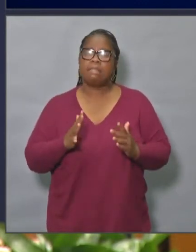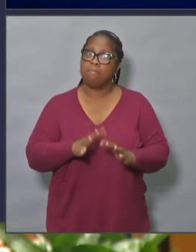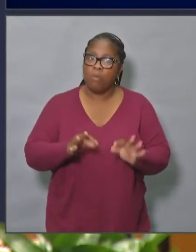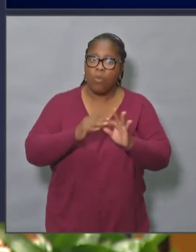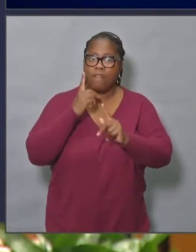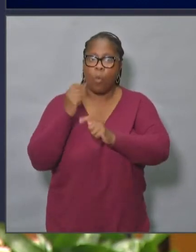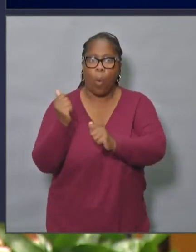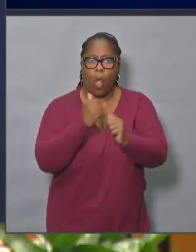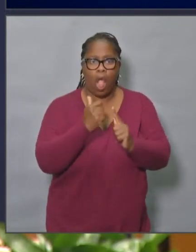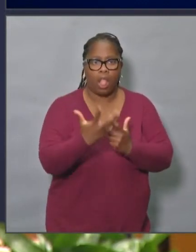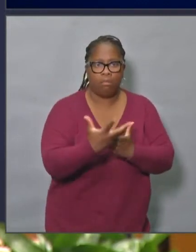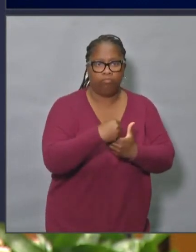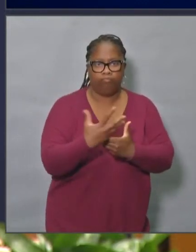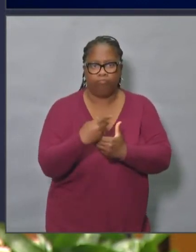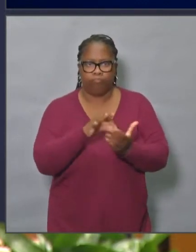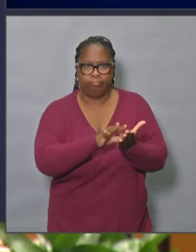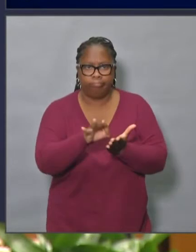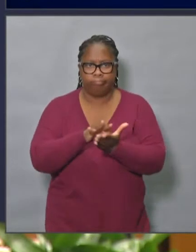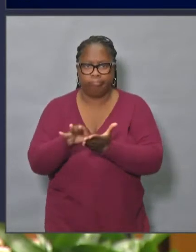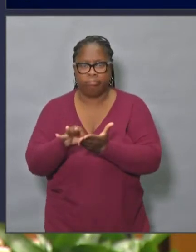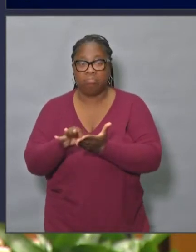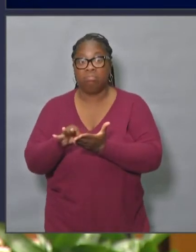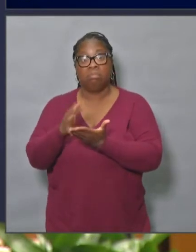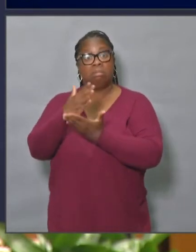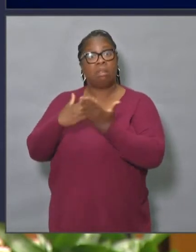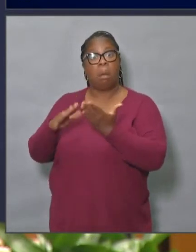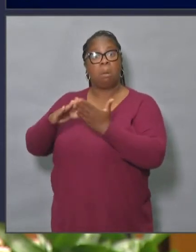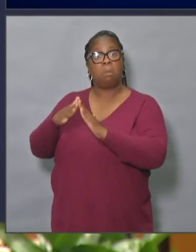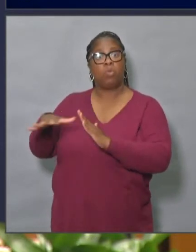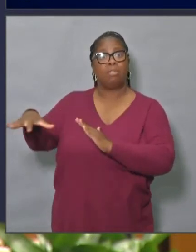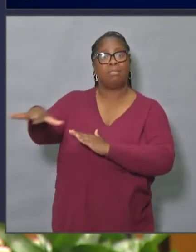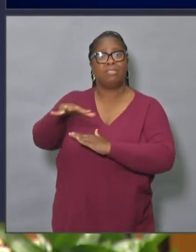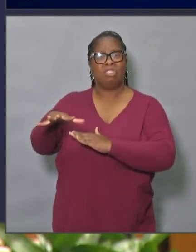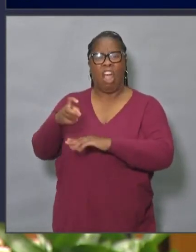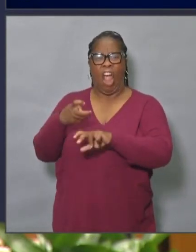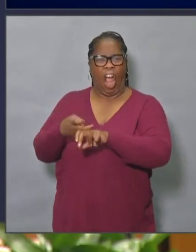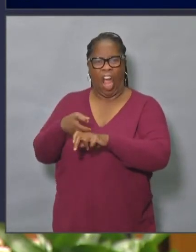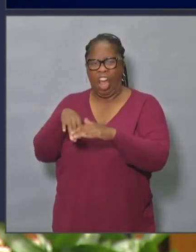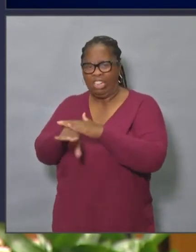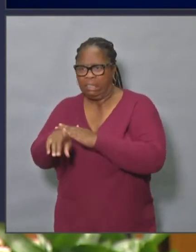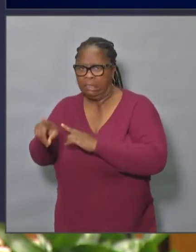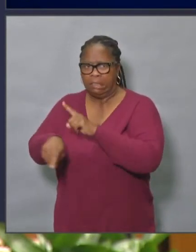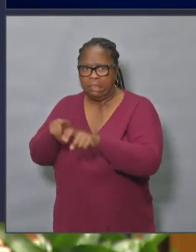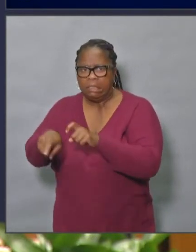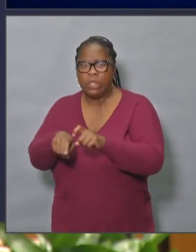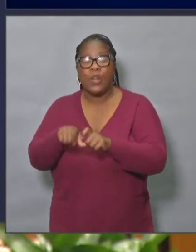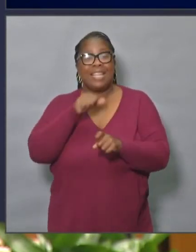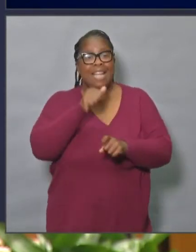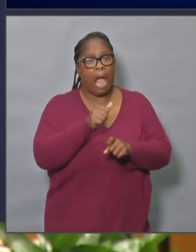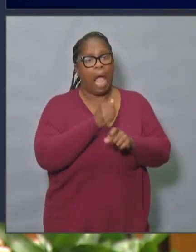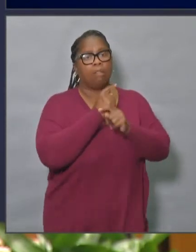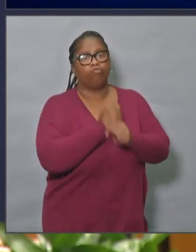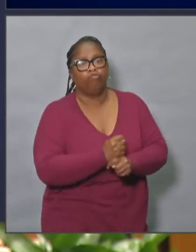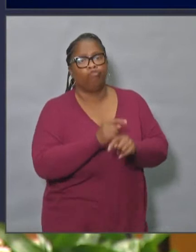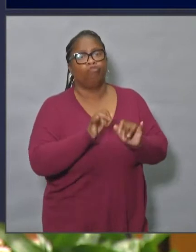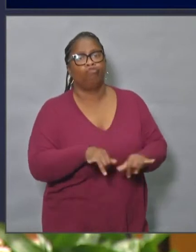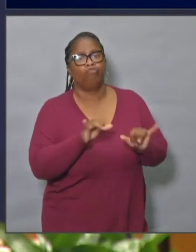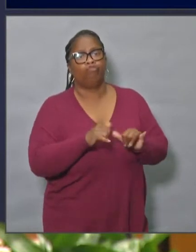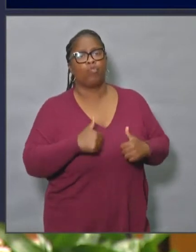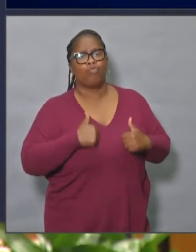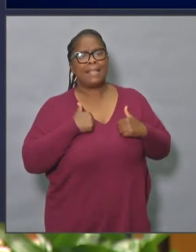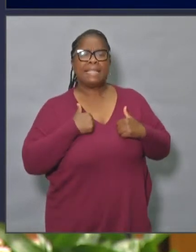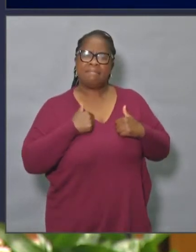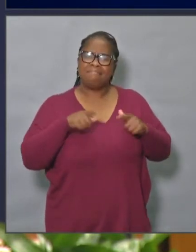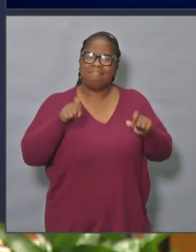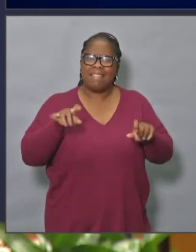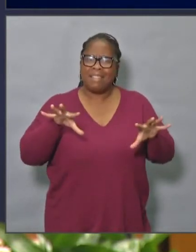that our residents in hard-to-survey communities and non-traditional residences are counted. Funding for health care,